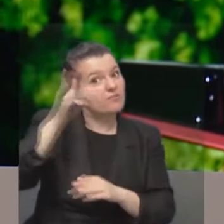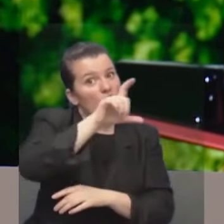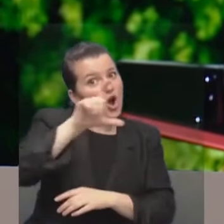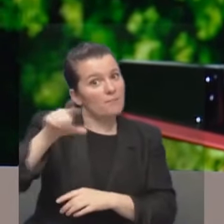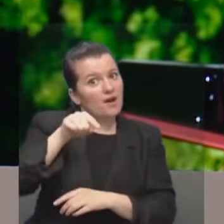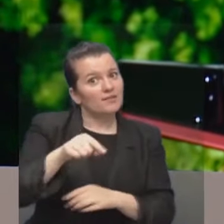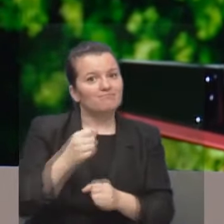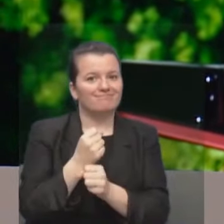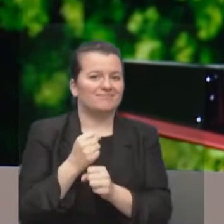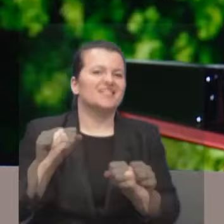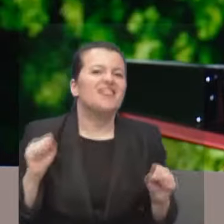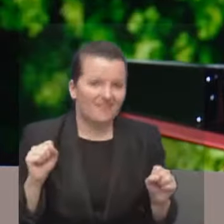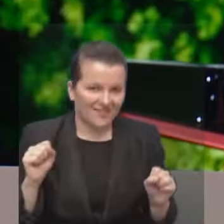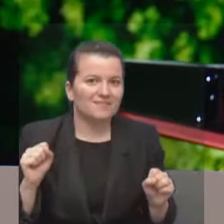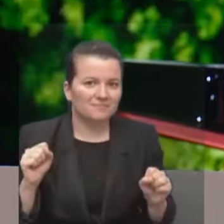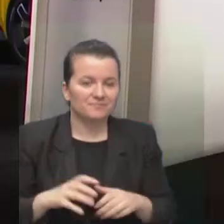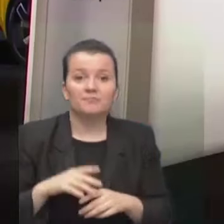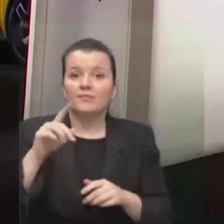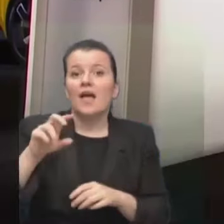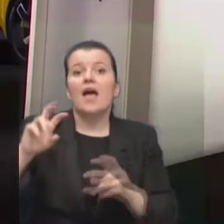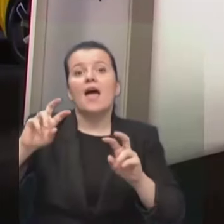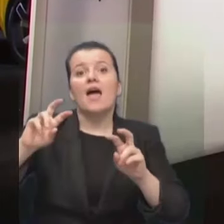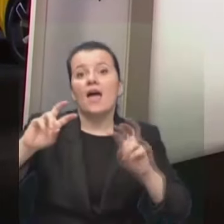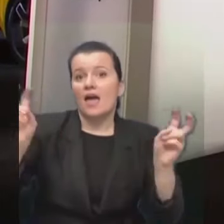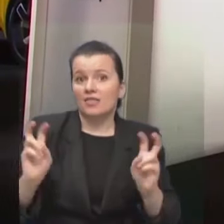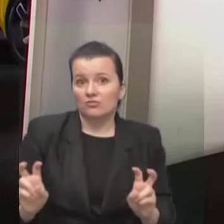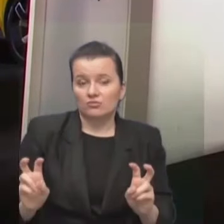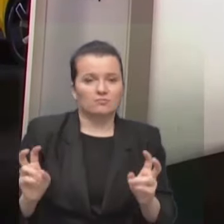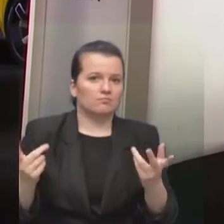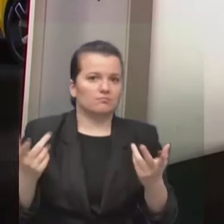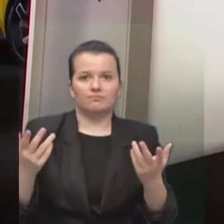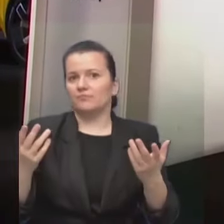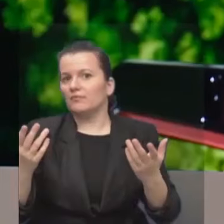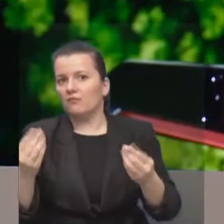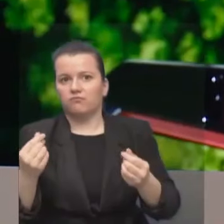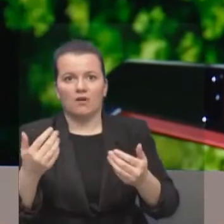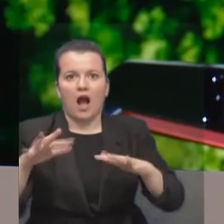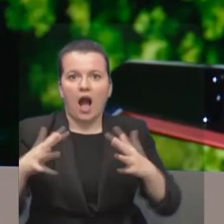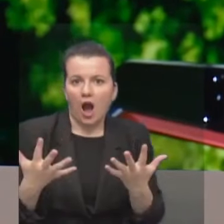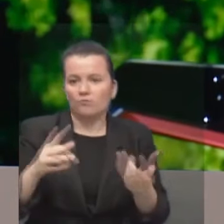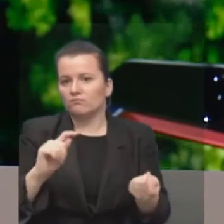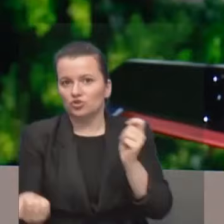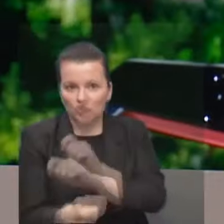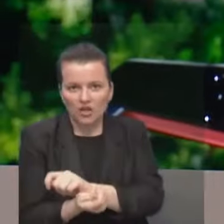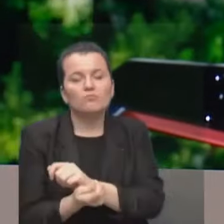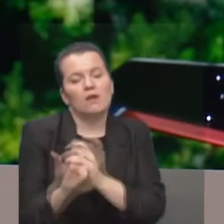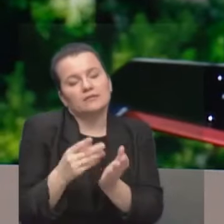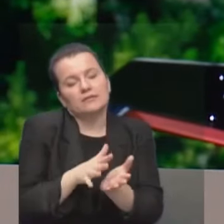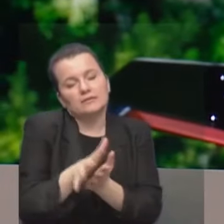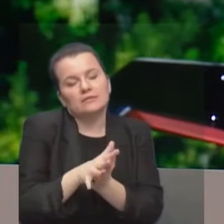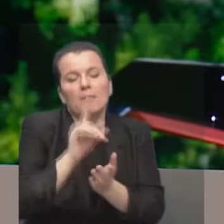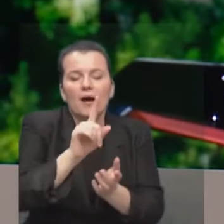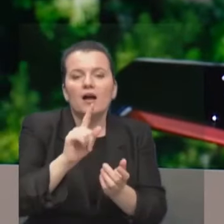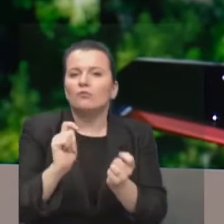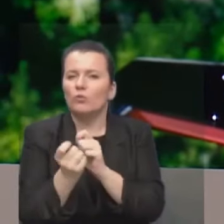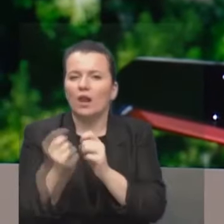And the energy transition comes at a cost, but it does provide new opportunities as well. And France, as